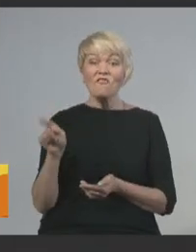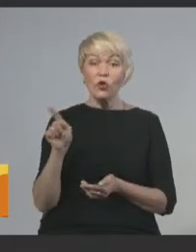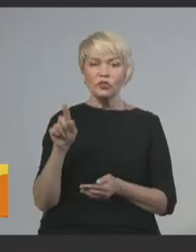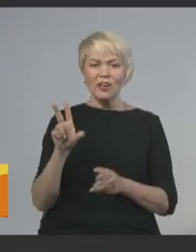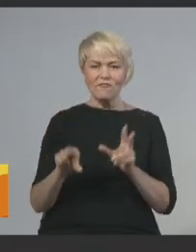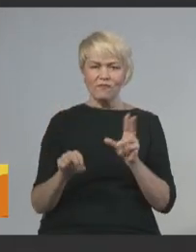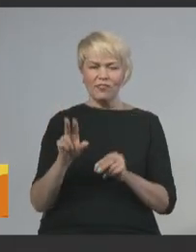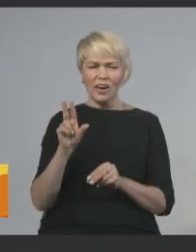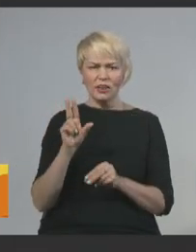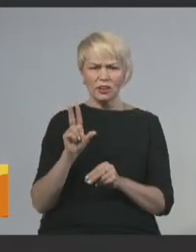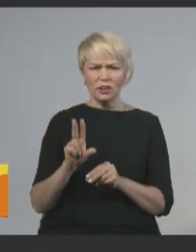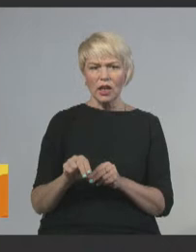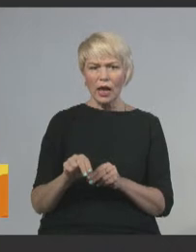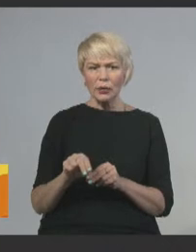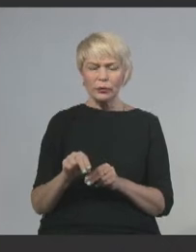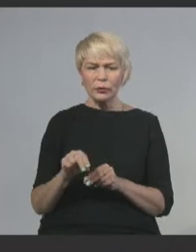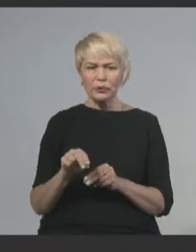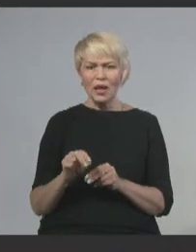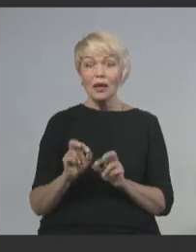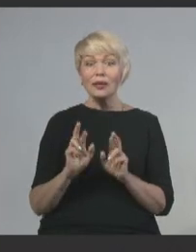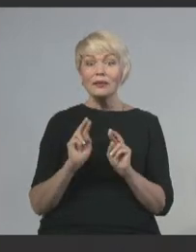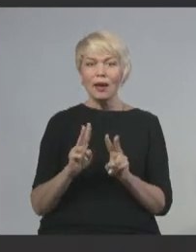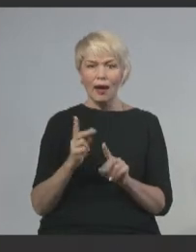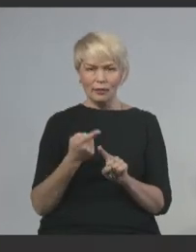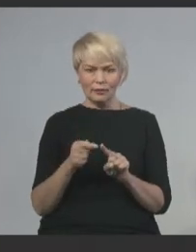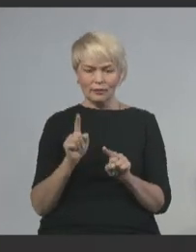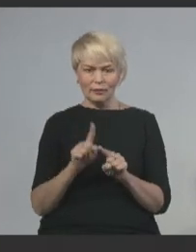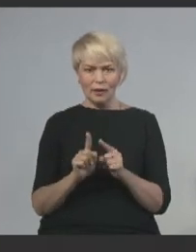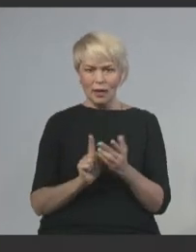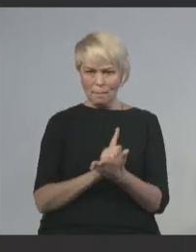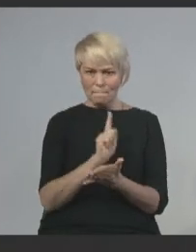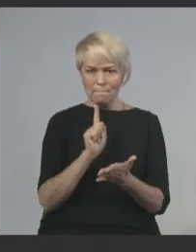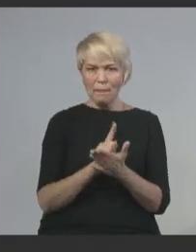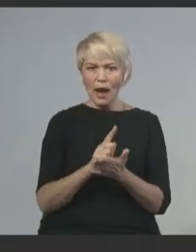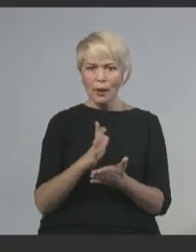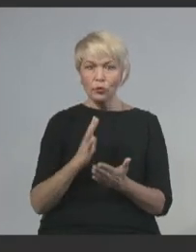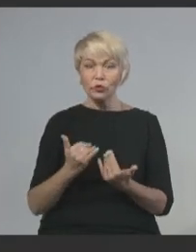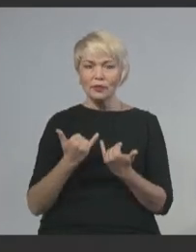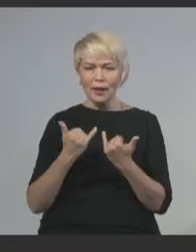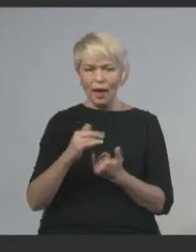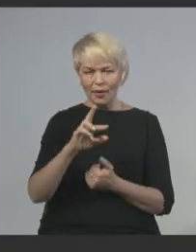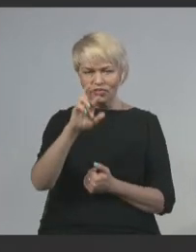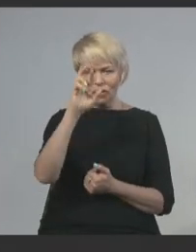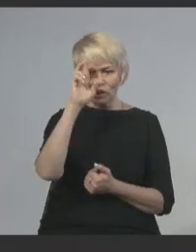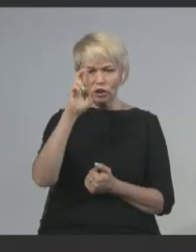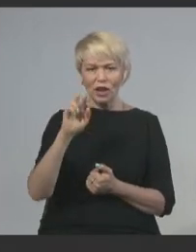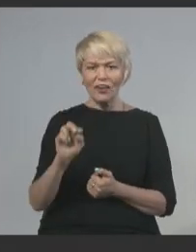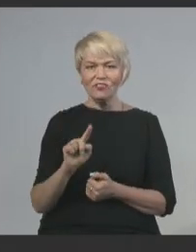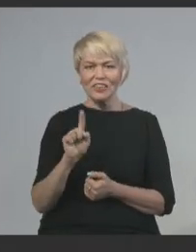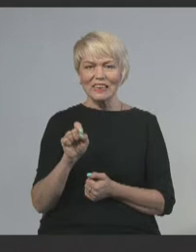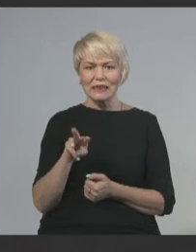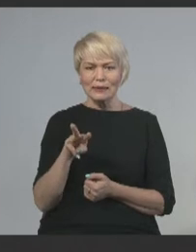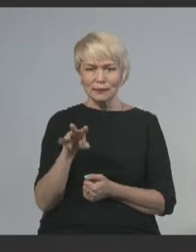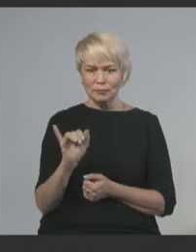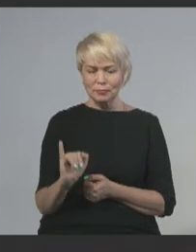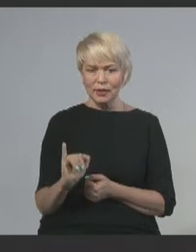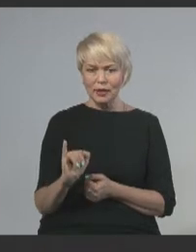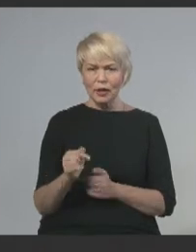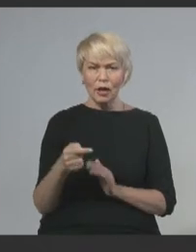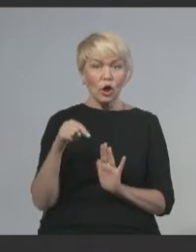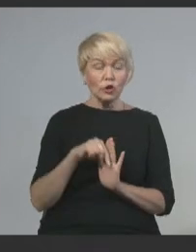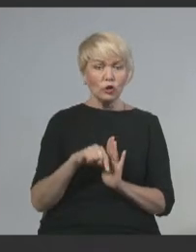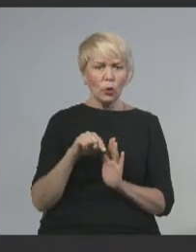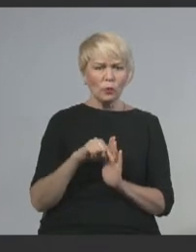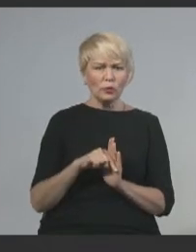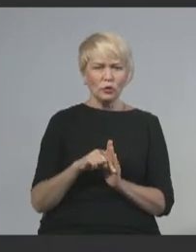how it should be for public media so we are more under attack than